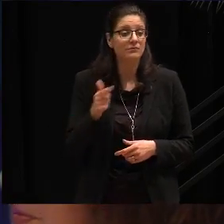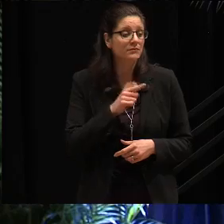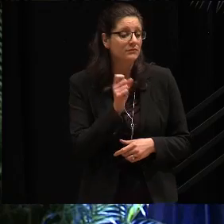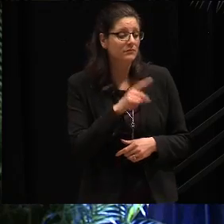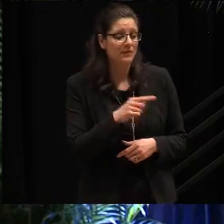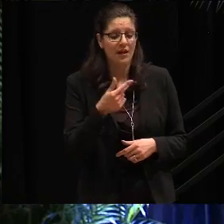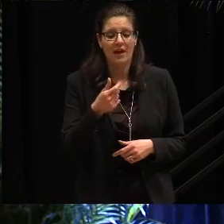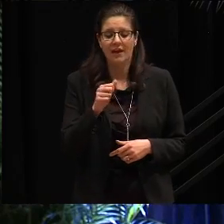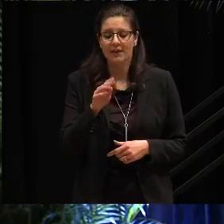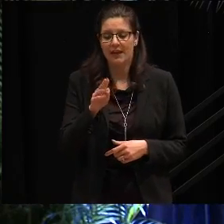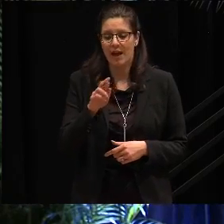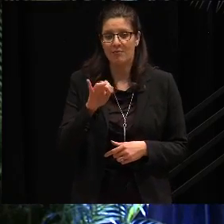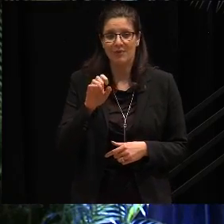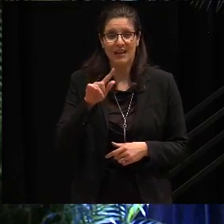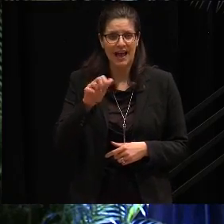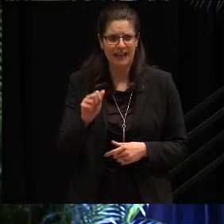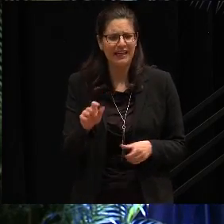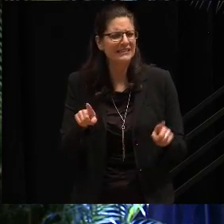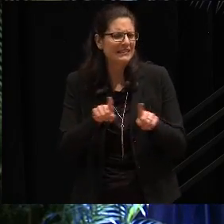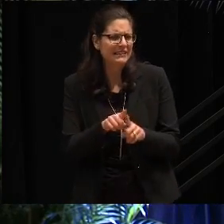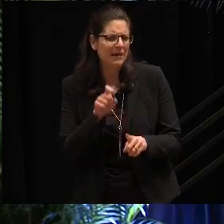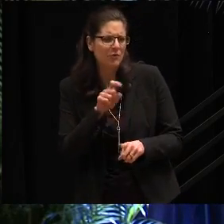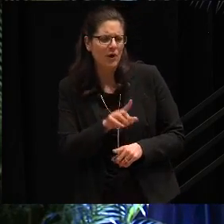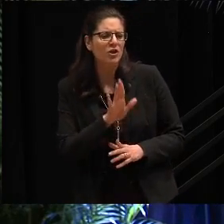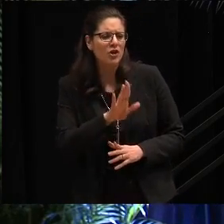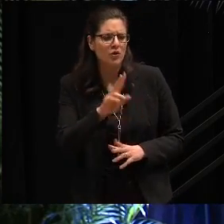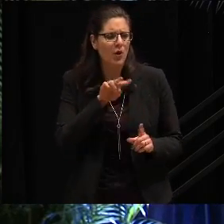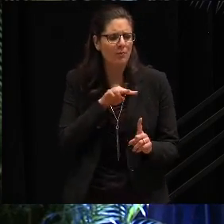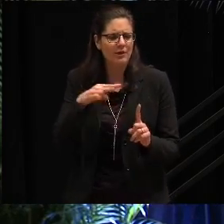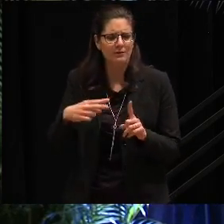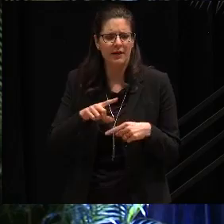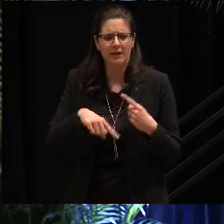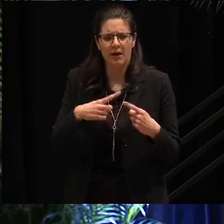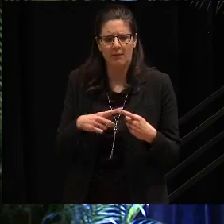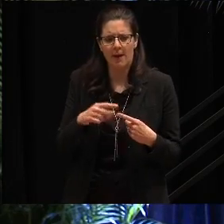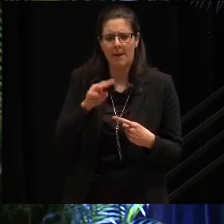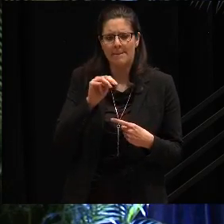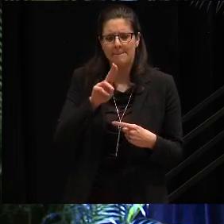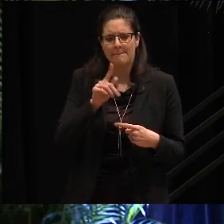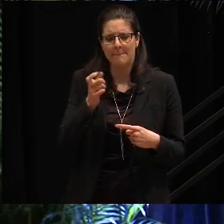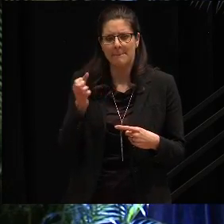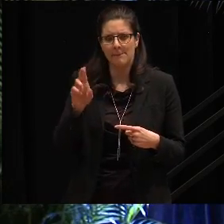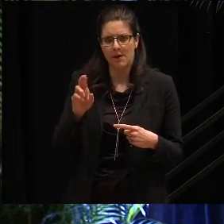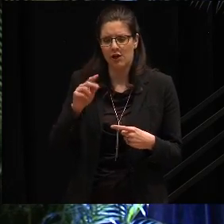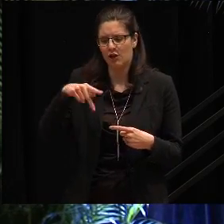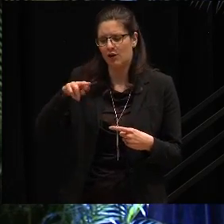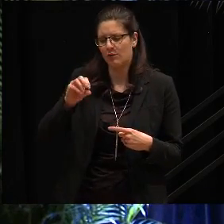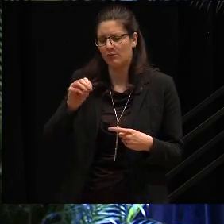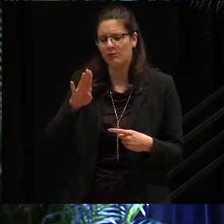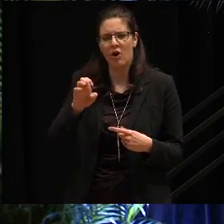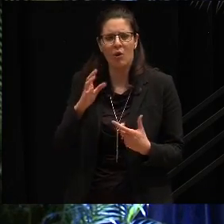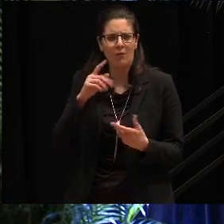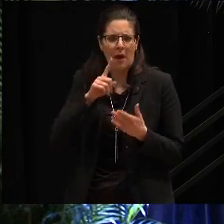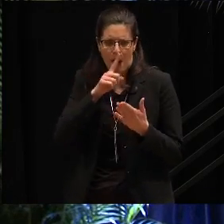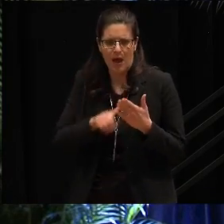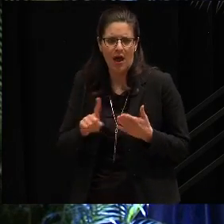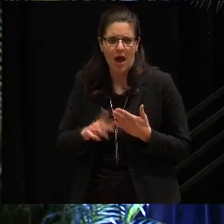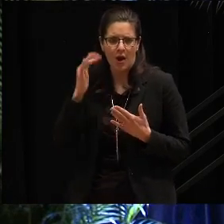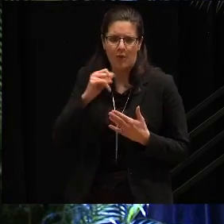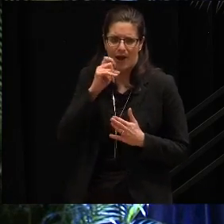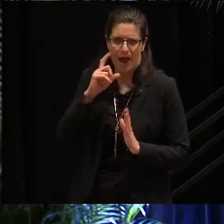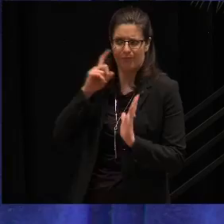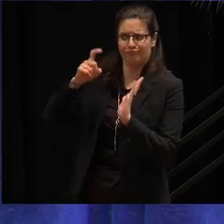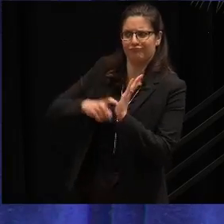Gabriela Dolmens, quick comment on the same question. What is your perspective on the Mueller probe and why the president has not called out Russia? I think it